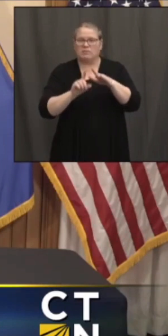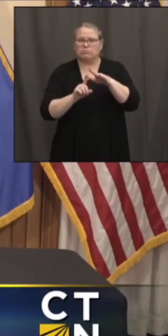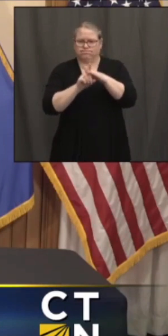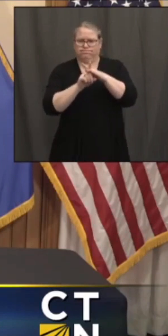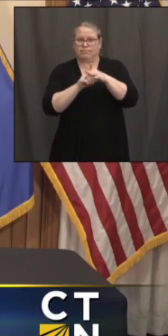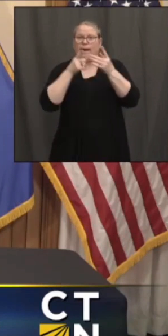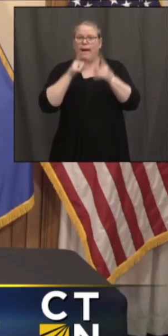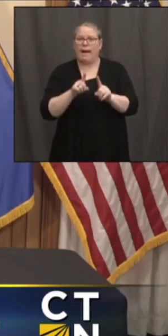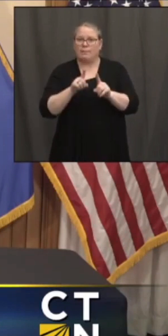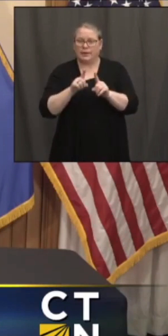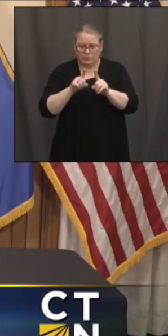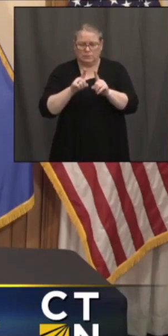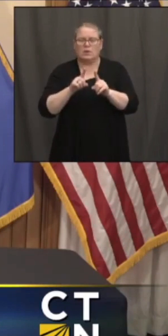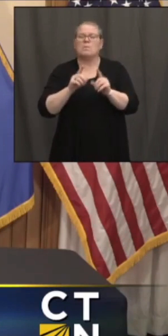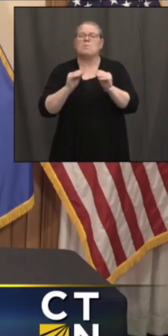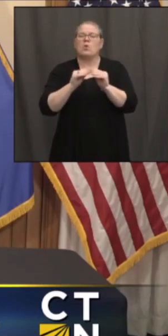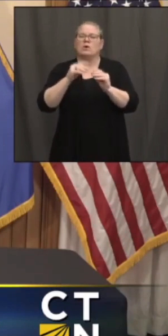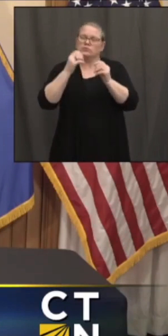only appearing in New Haven County?